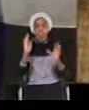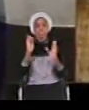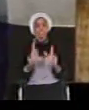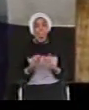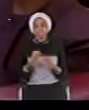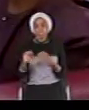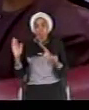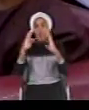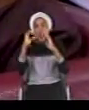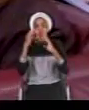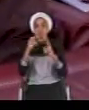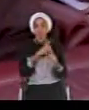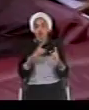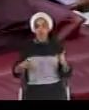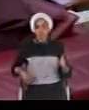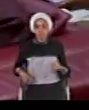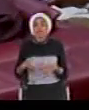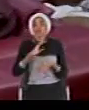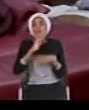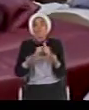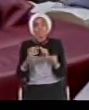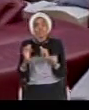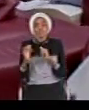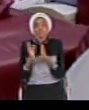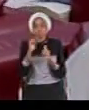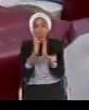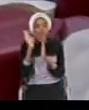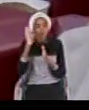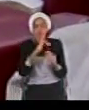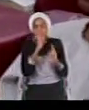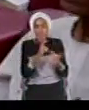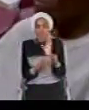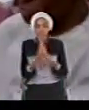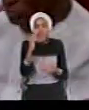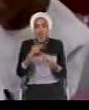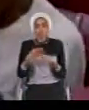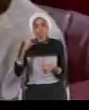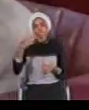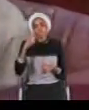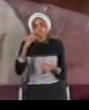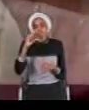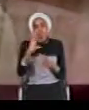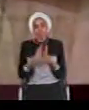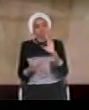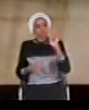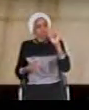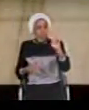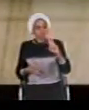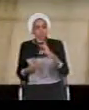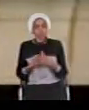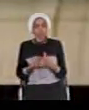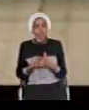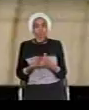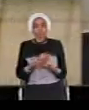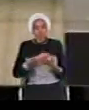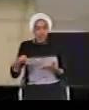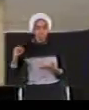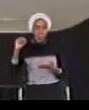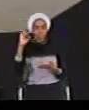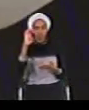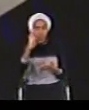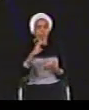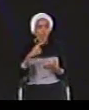in Jesus' name. Look at Galatians chapter 2. Galatians chapter 2. I'm reading here from verse